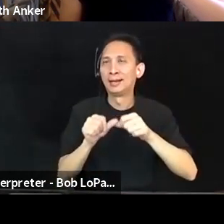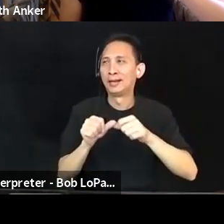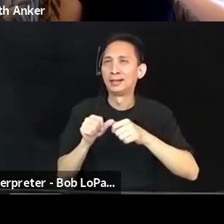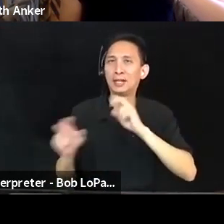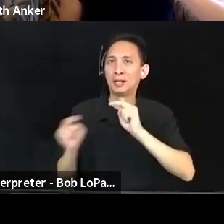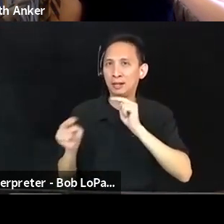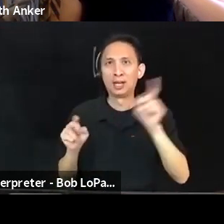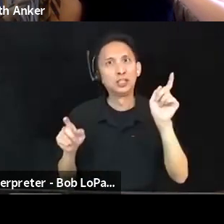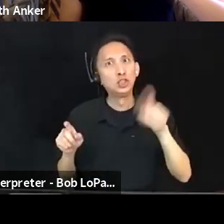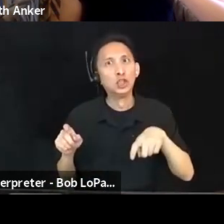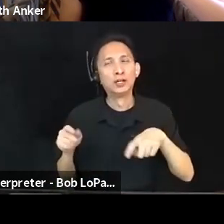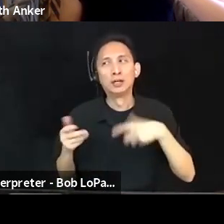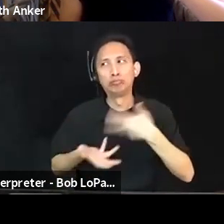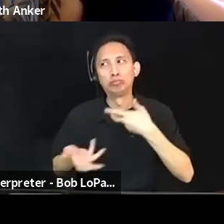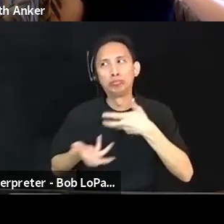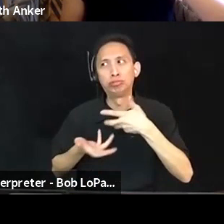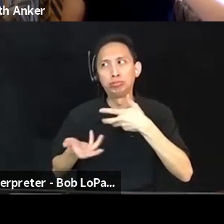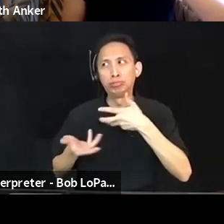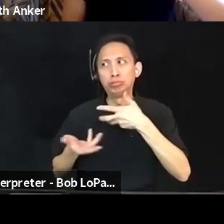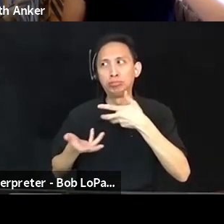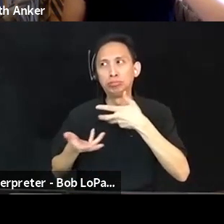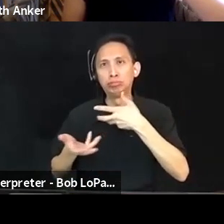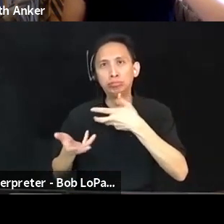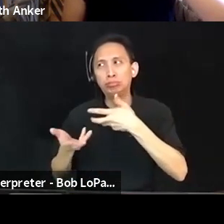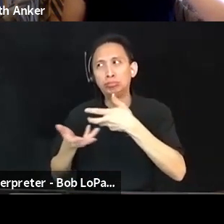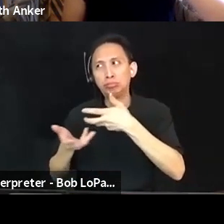negotiation, in which nothing is ever